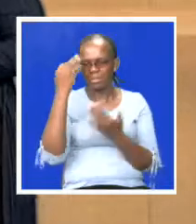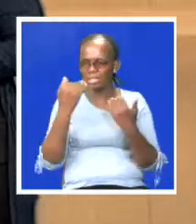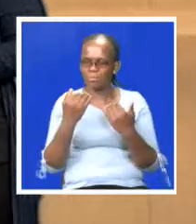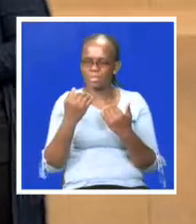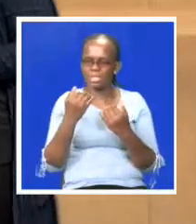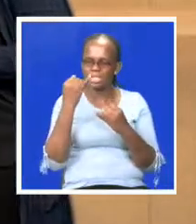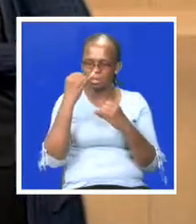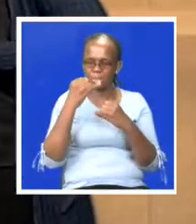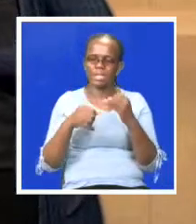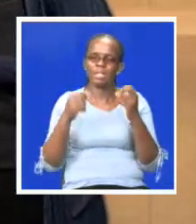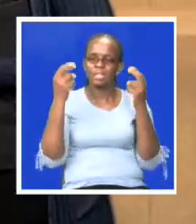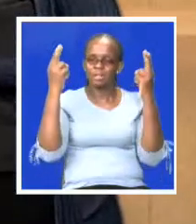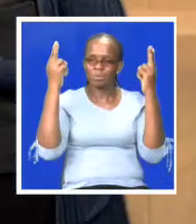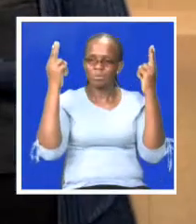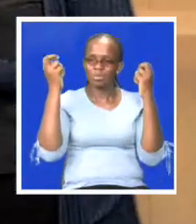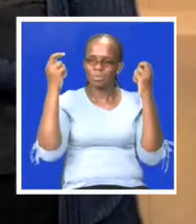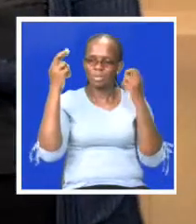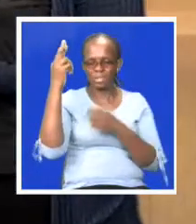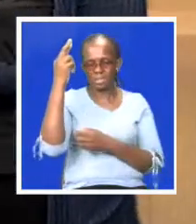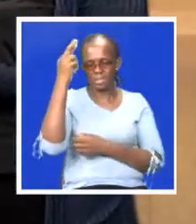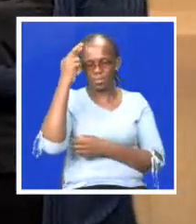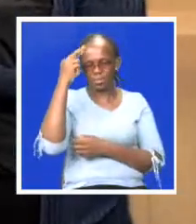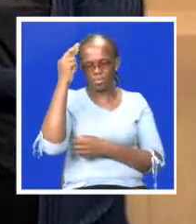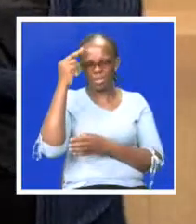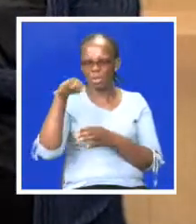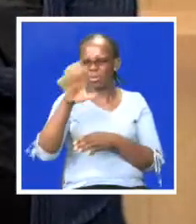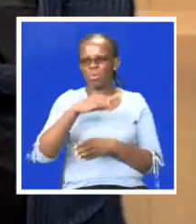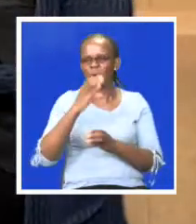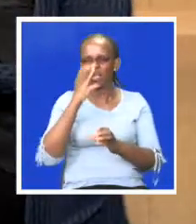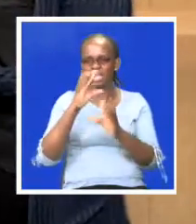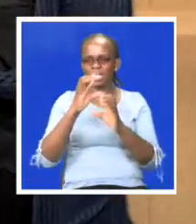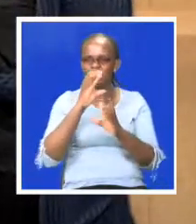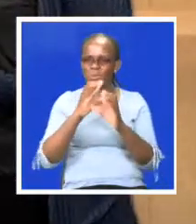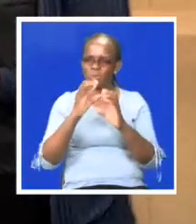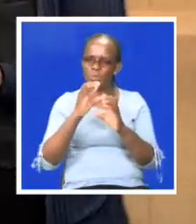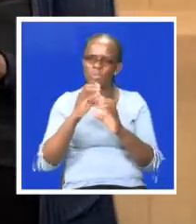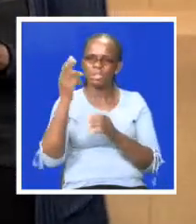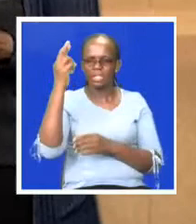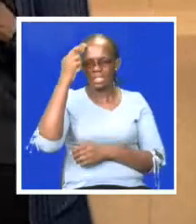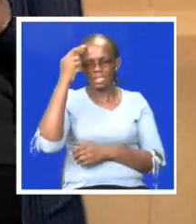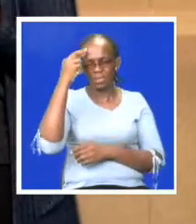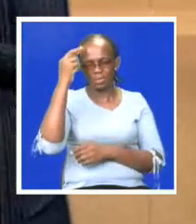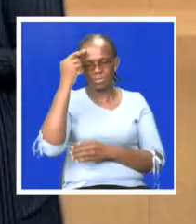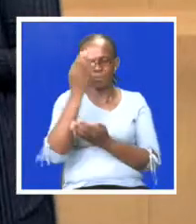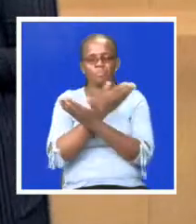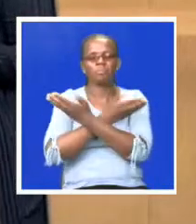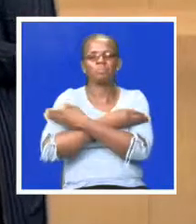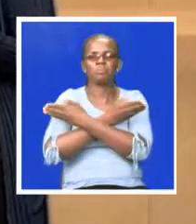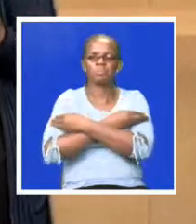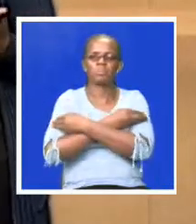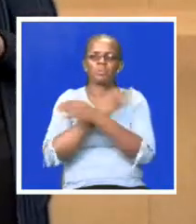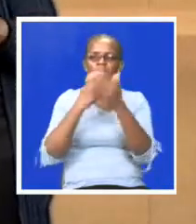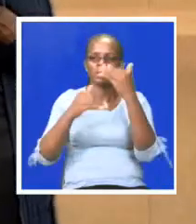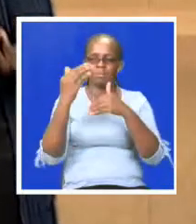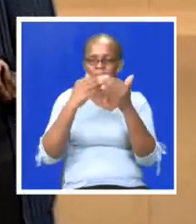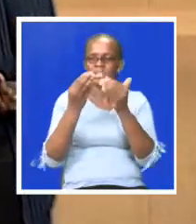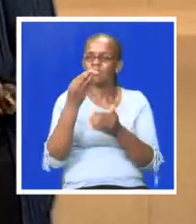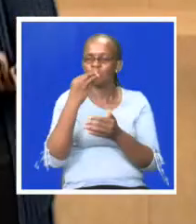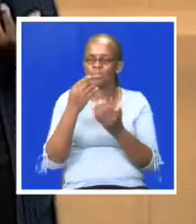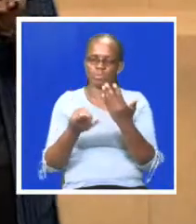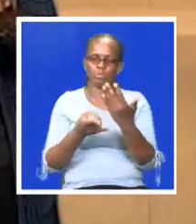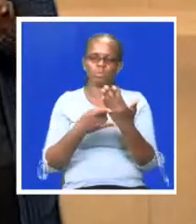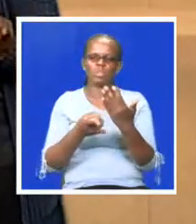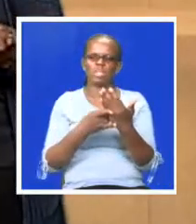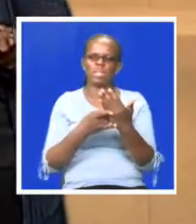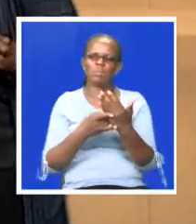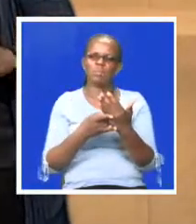us remind ourselves what we're talking about. We're talking about the bodybuilding food, which is the food that we have to eat always,